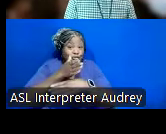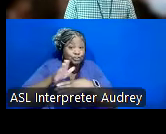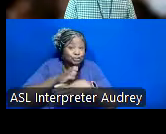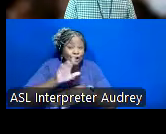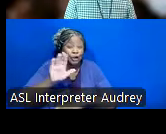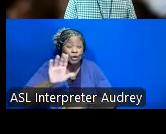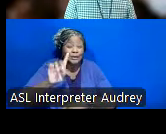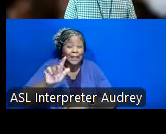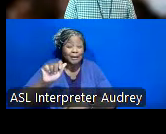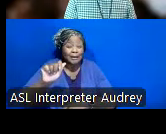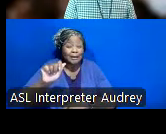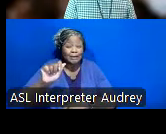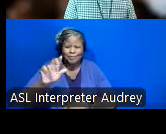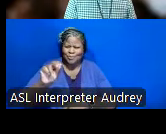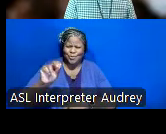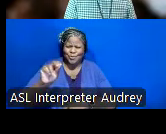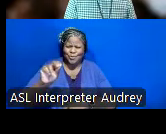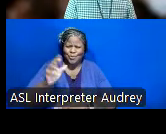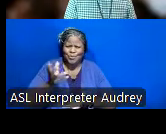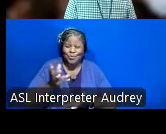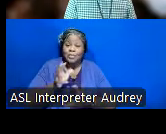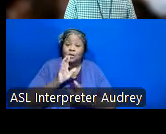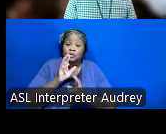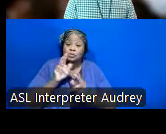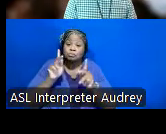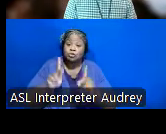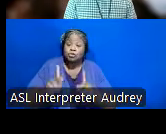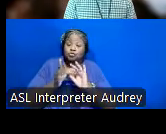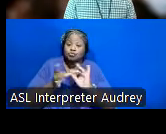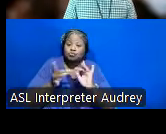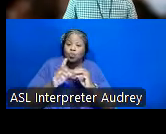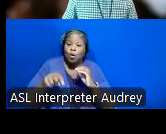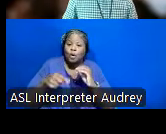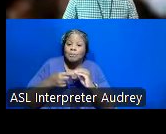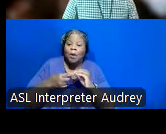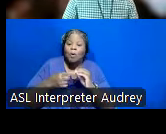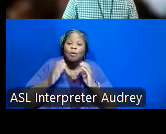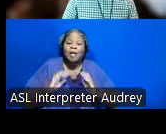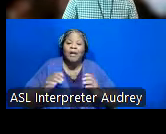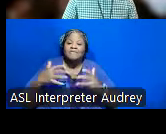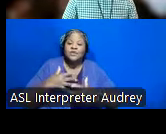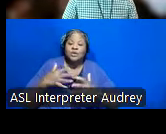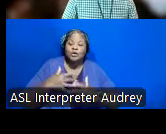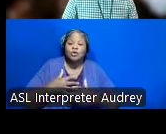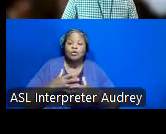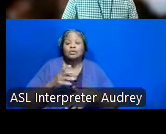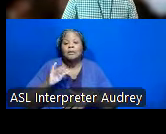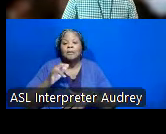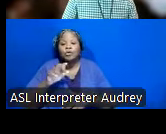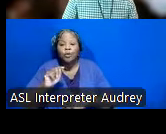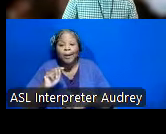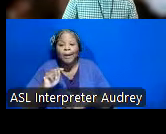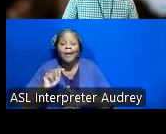data? No, there hasn't. This was a respondent speaking to their clients' fears who were immigrants or part of mixed